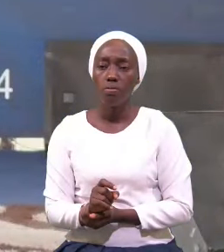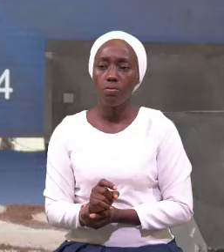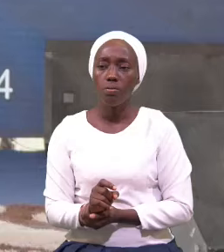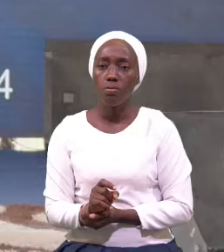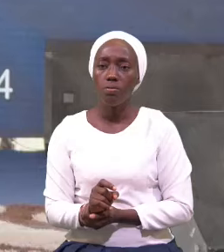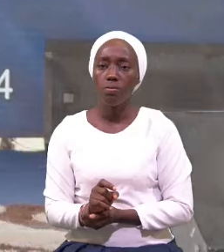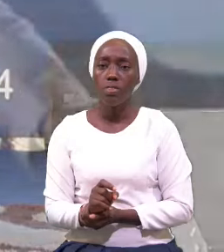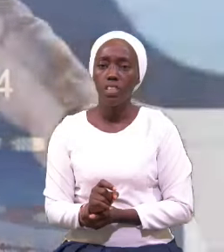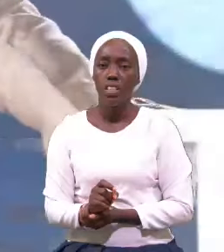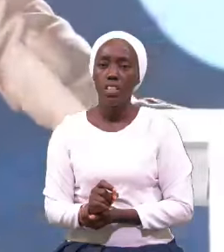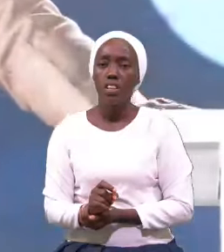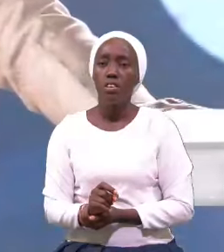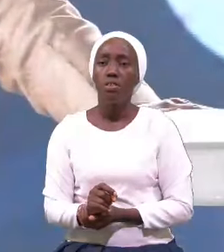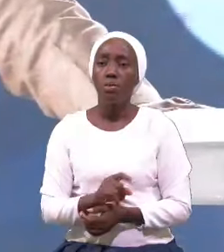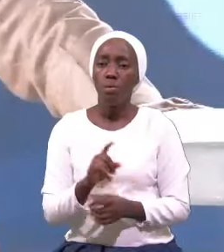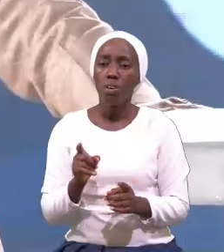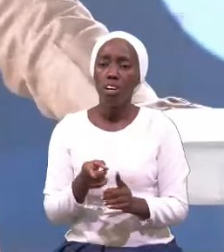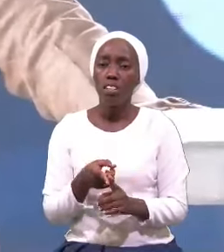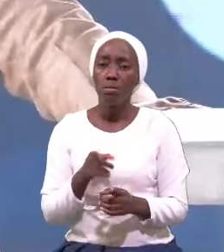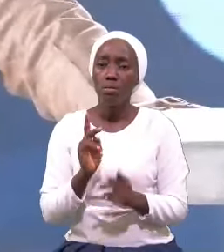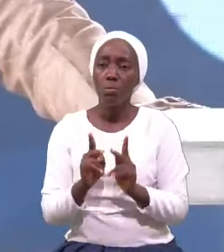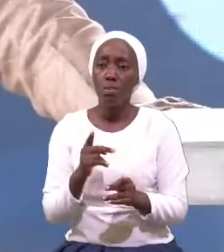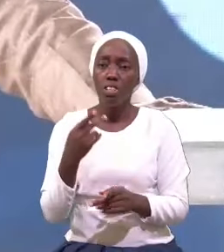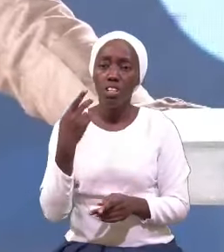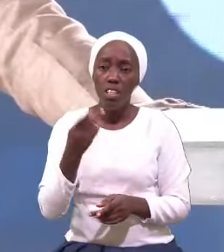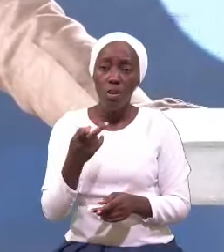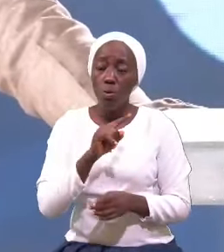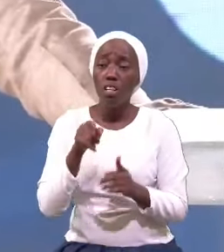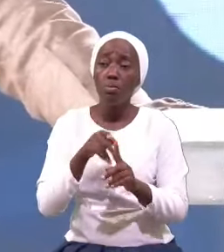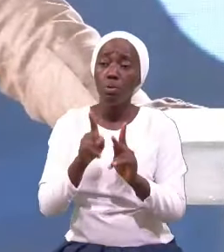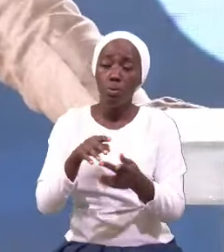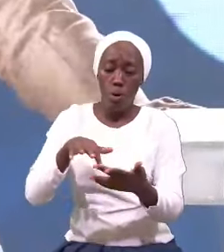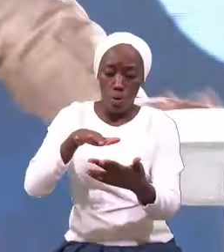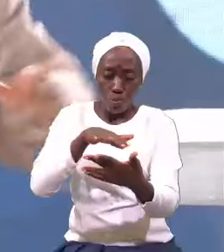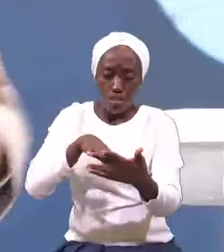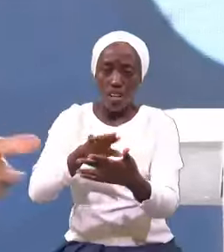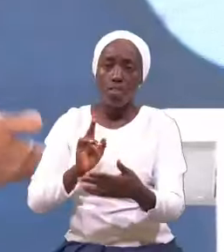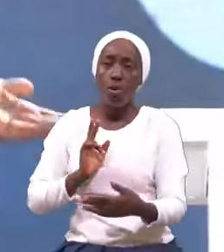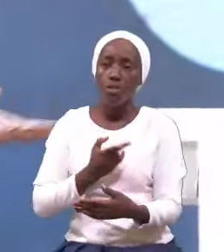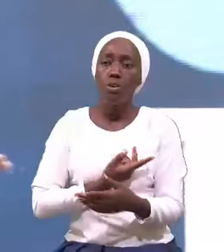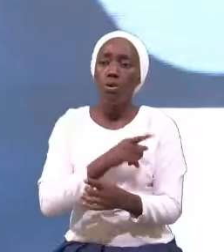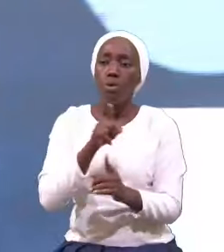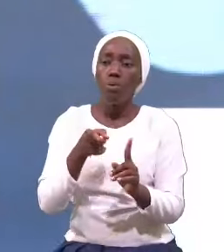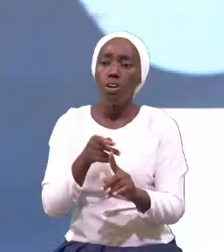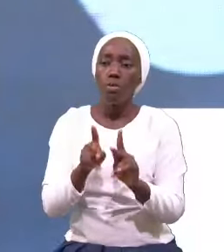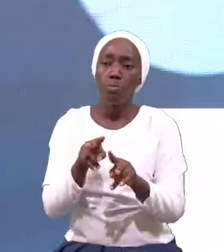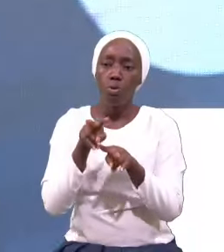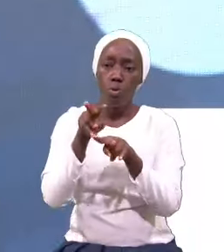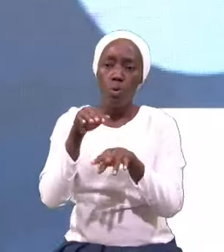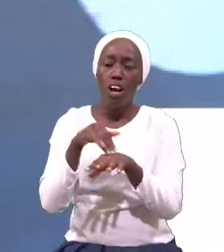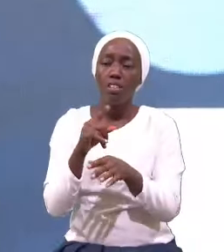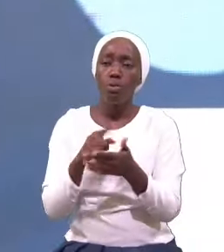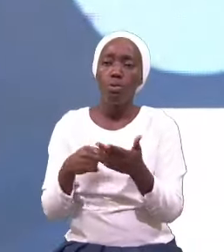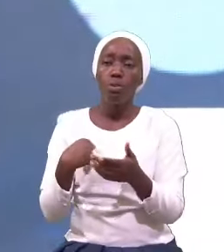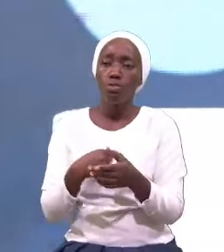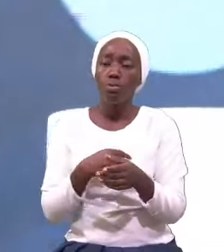When people see us, when people observe us, when people look at what we are doing and